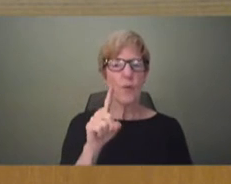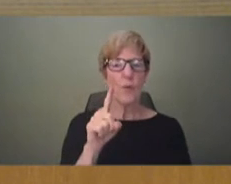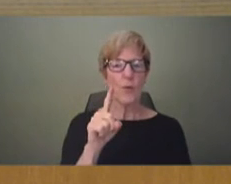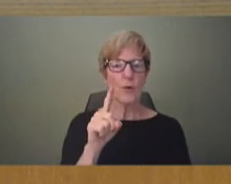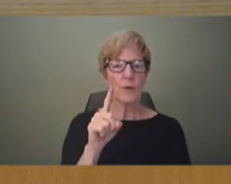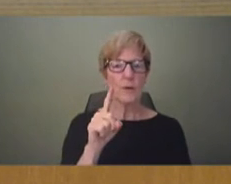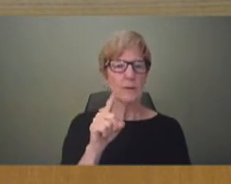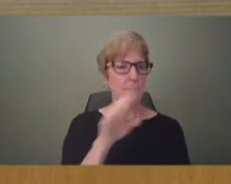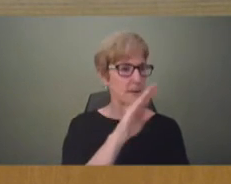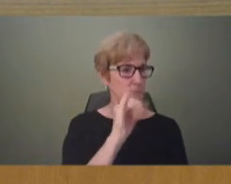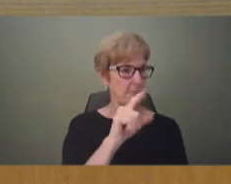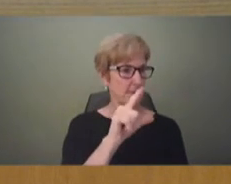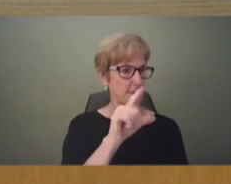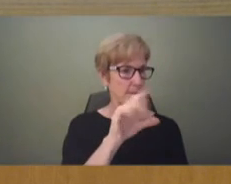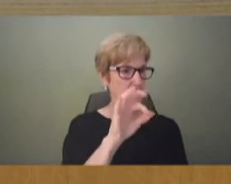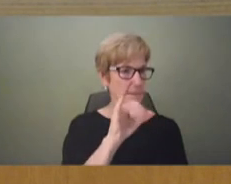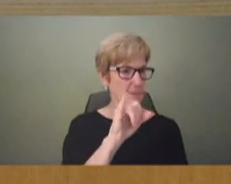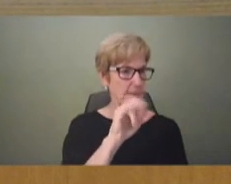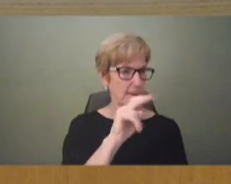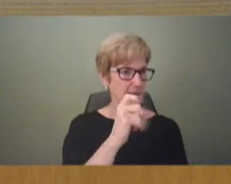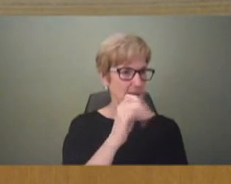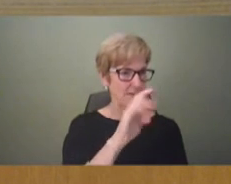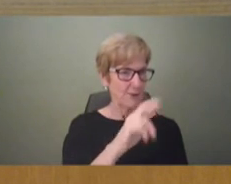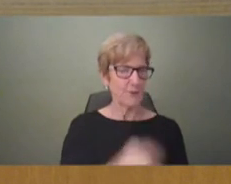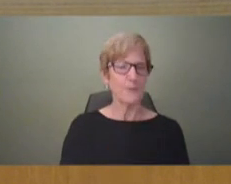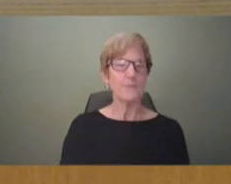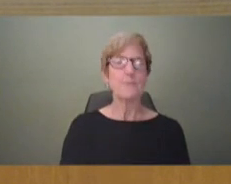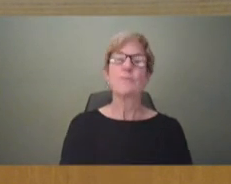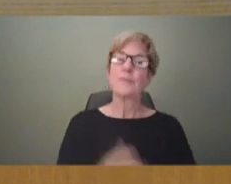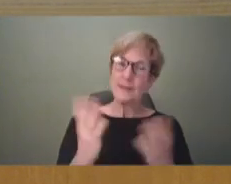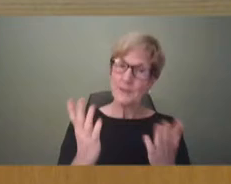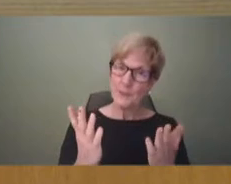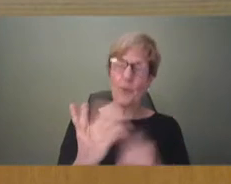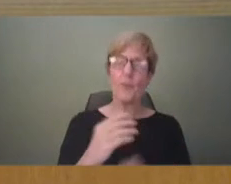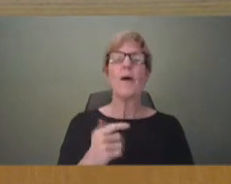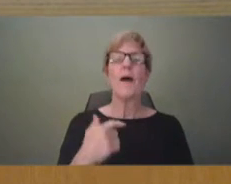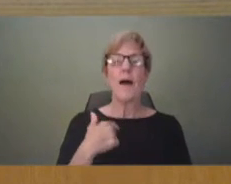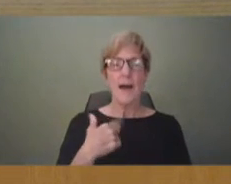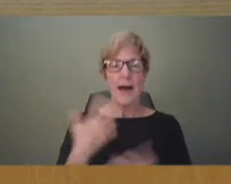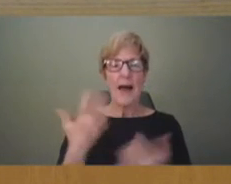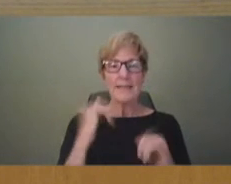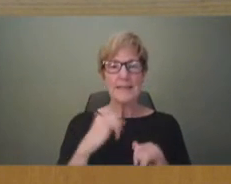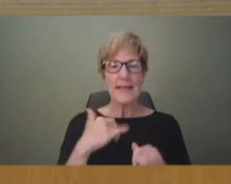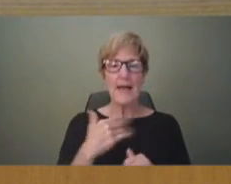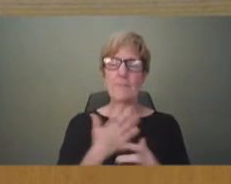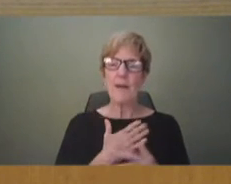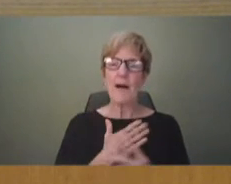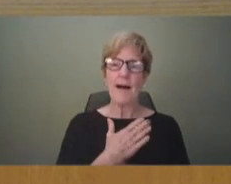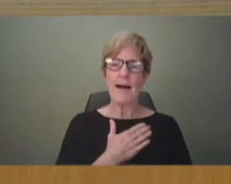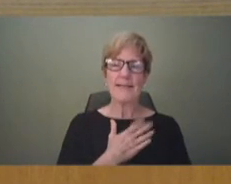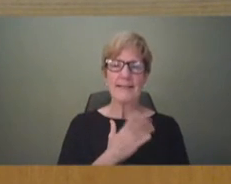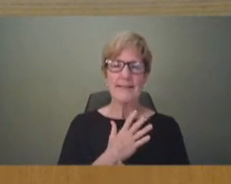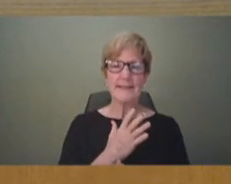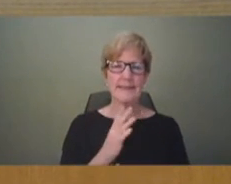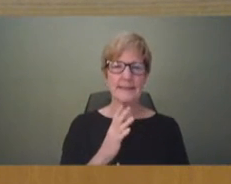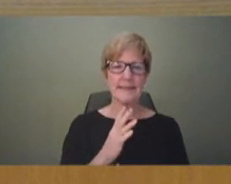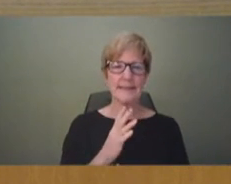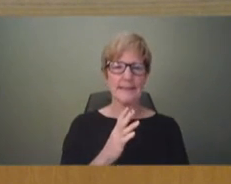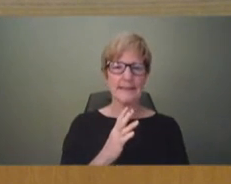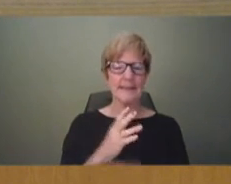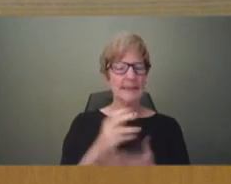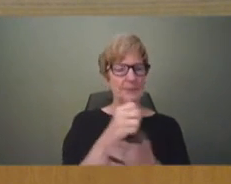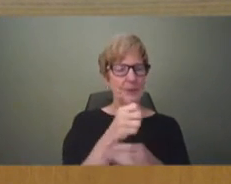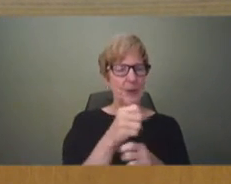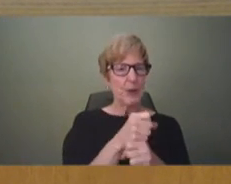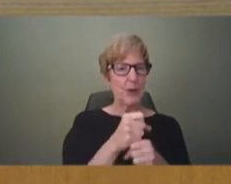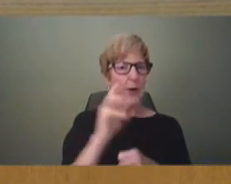Finger okay so um I still have my little communitive commemorative coffee mug that they